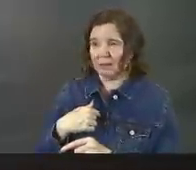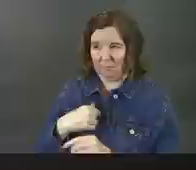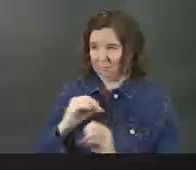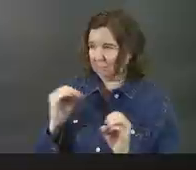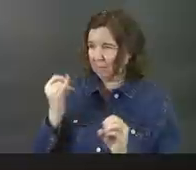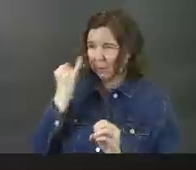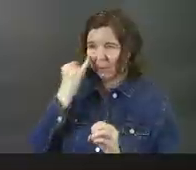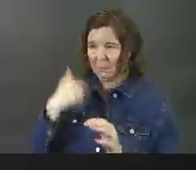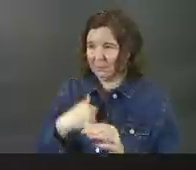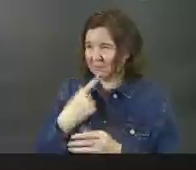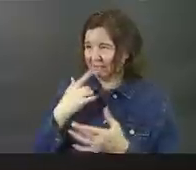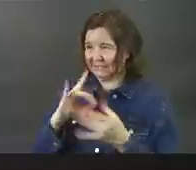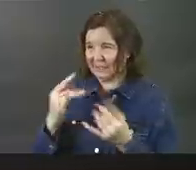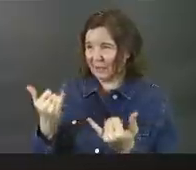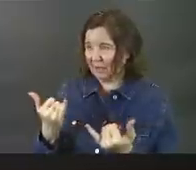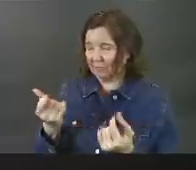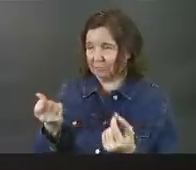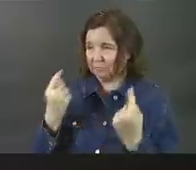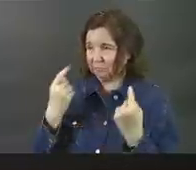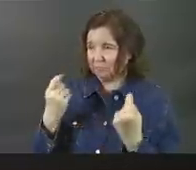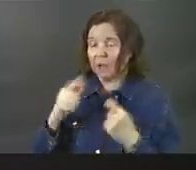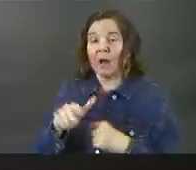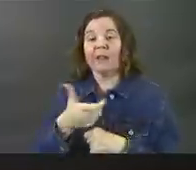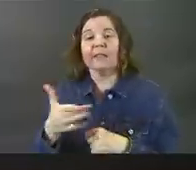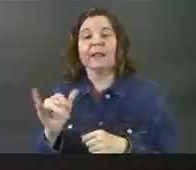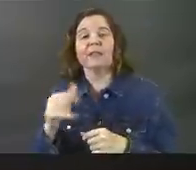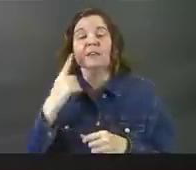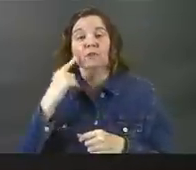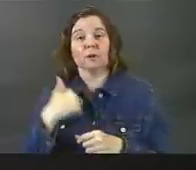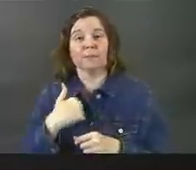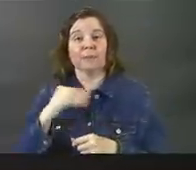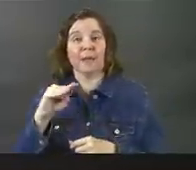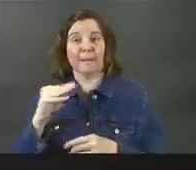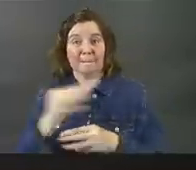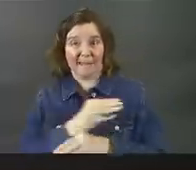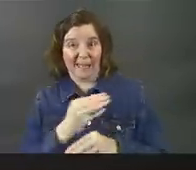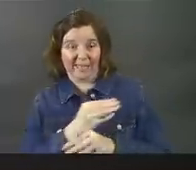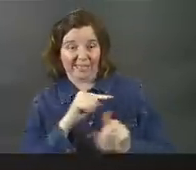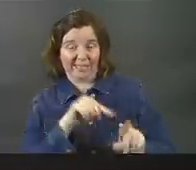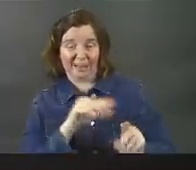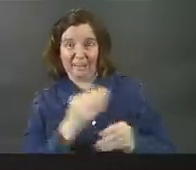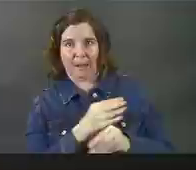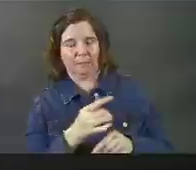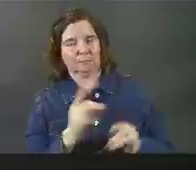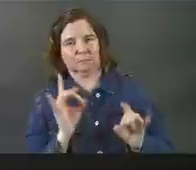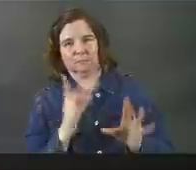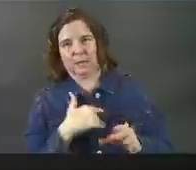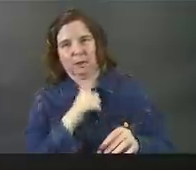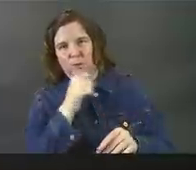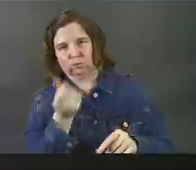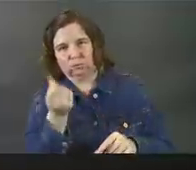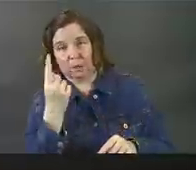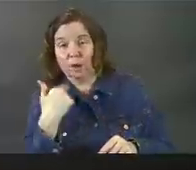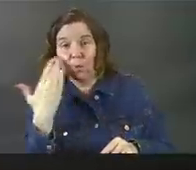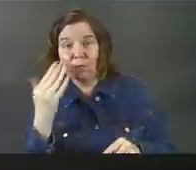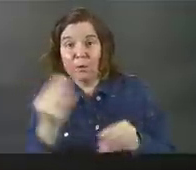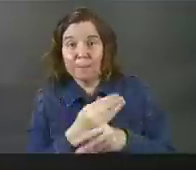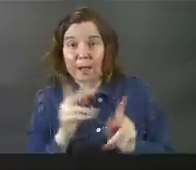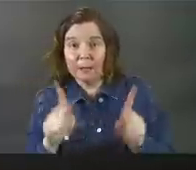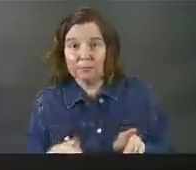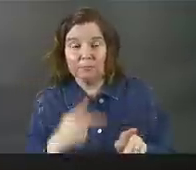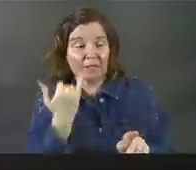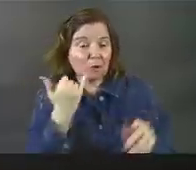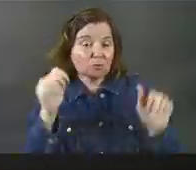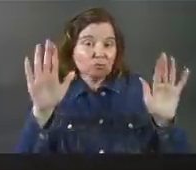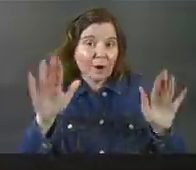have no clue what you're saying to me right now. Another thing like this for me is math, okay? Math is another language I don't understand. I don't know if you're a math person. If you are,